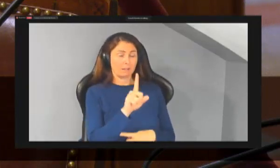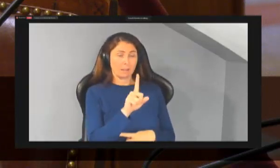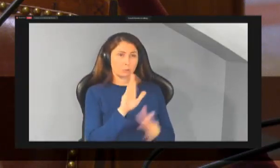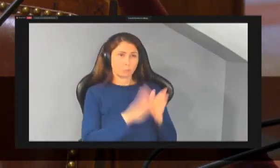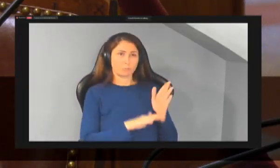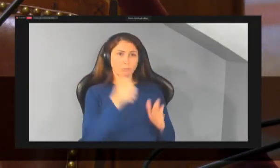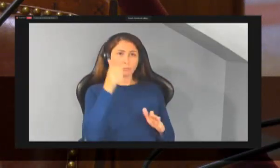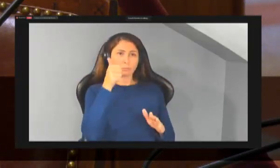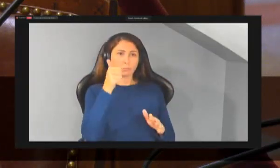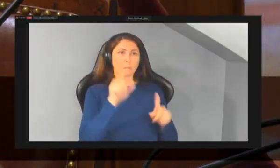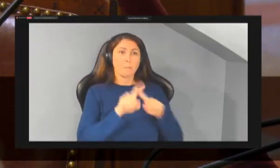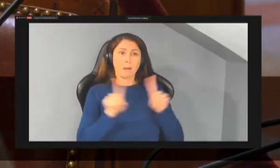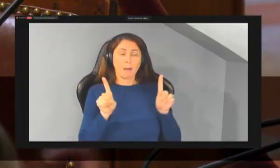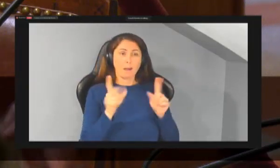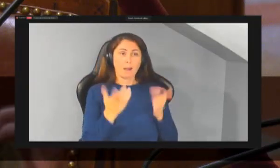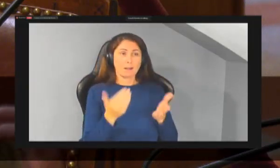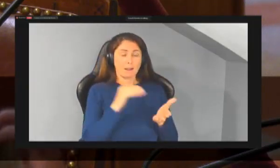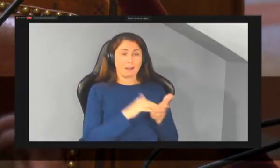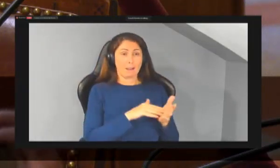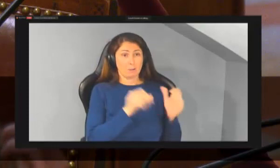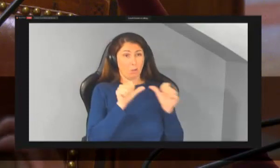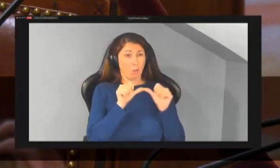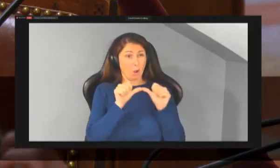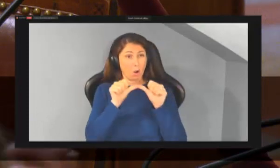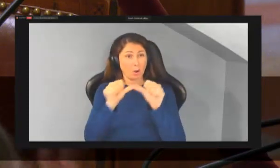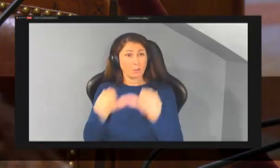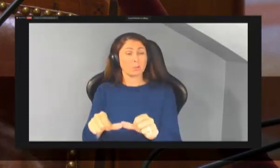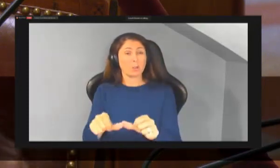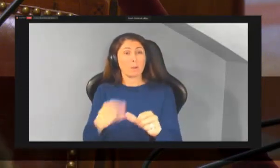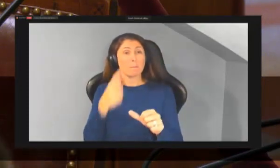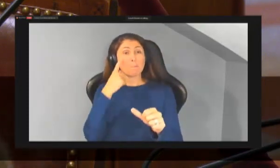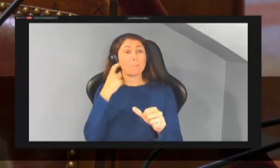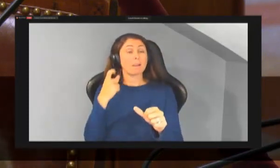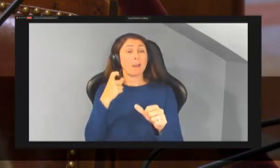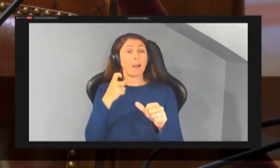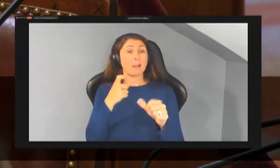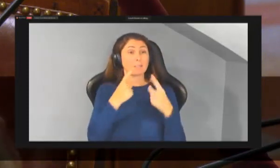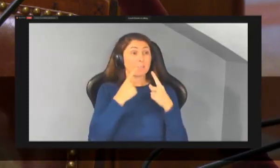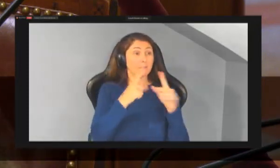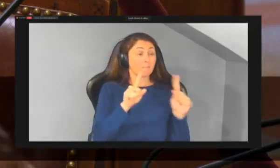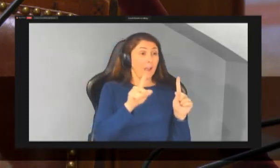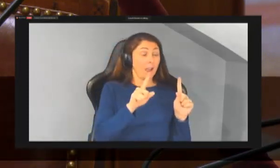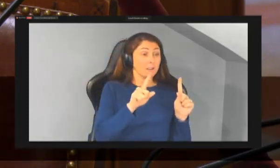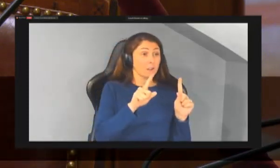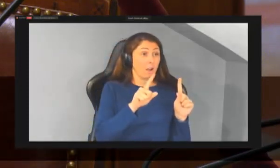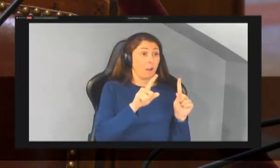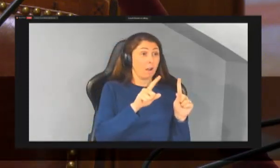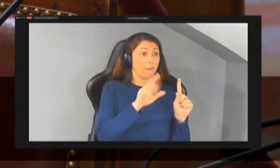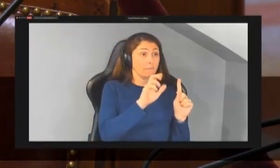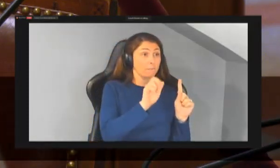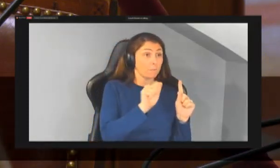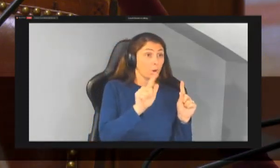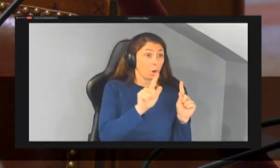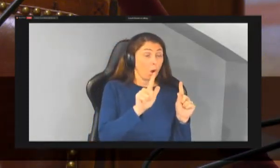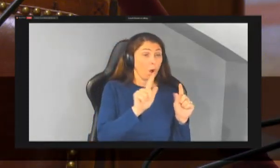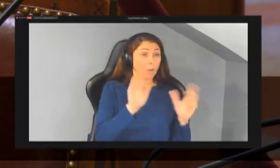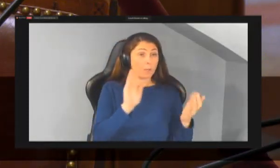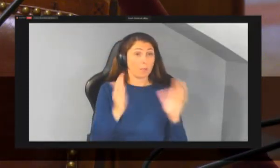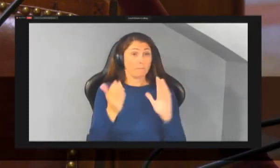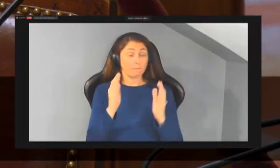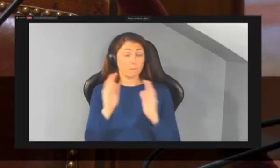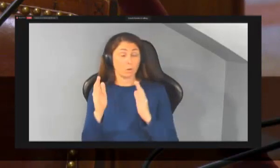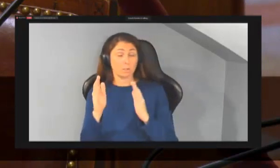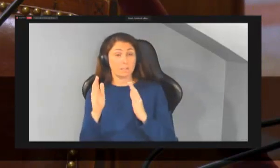But again, in the long term, because of the effects of a call versus sterilization, the costs will average out and eventually,